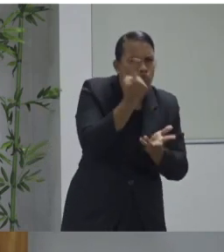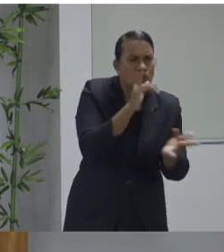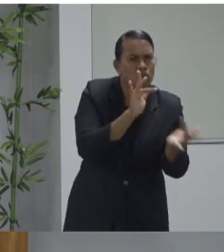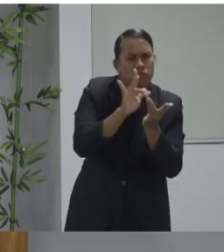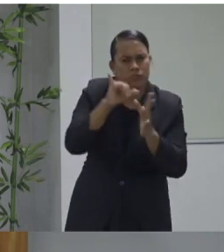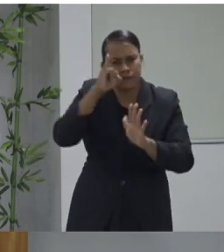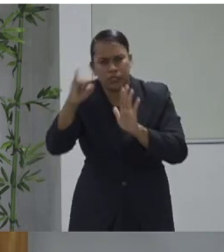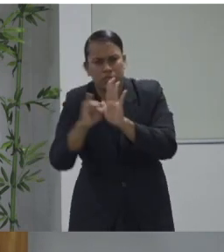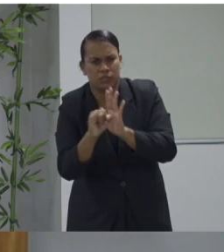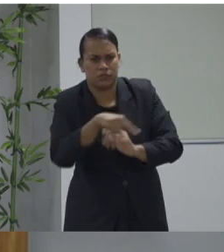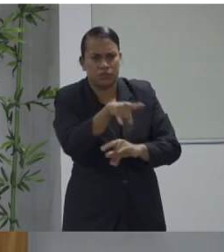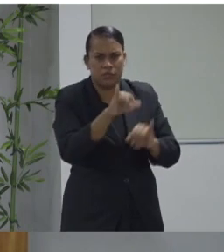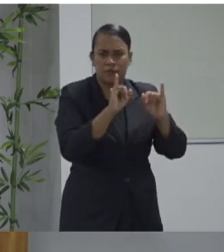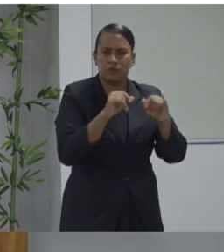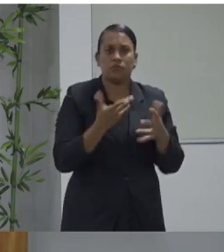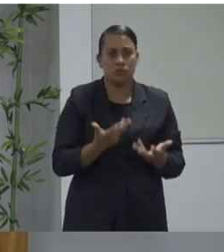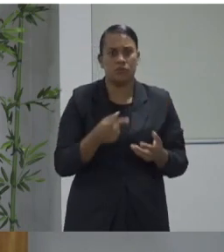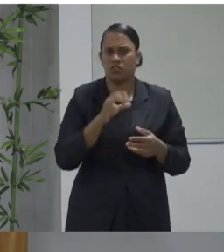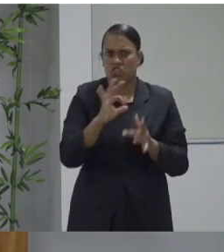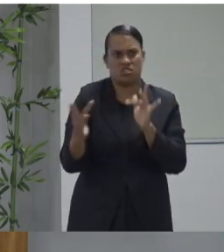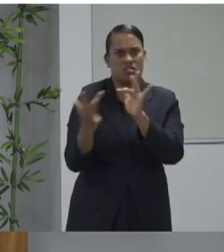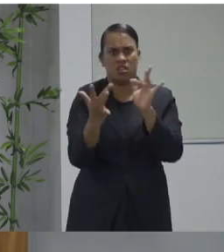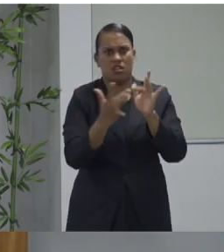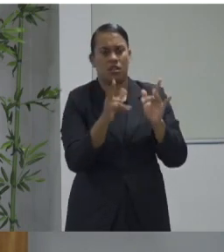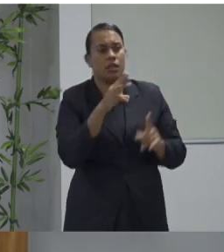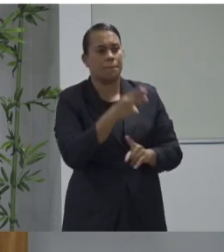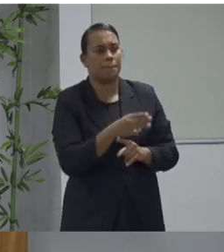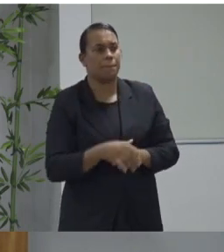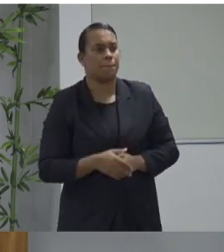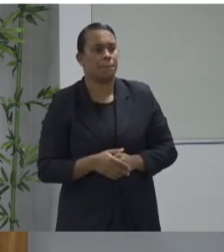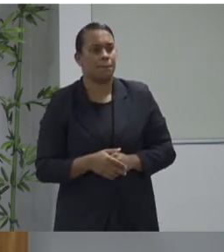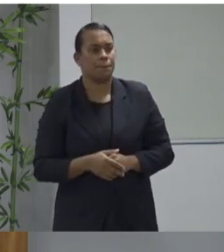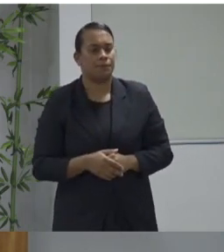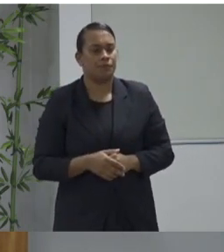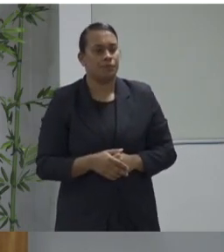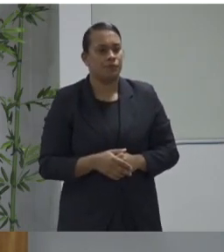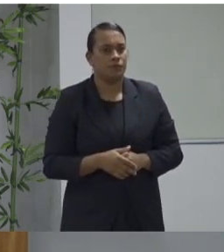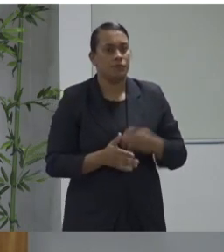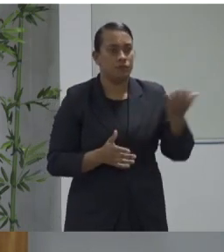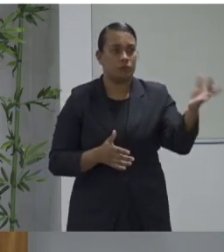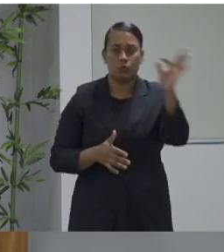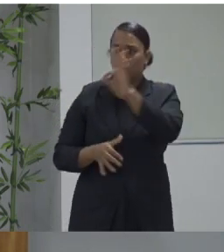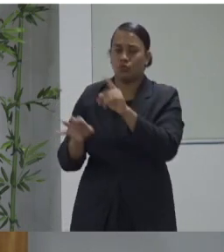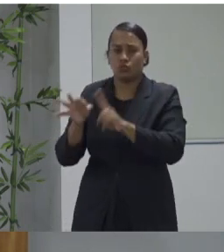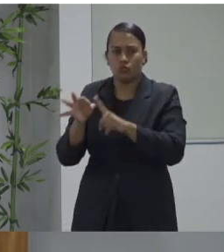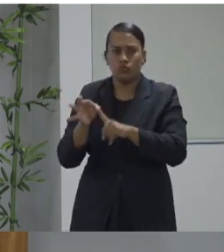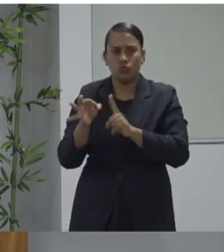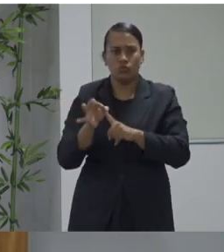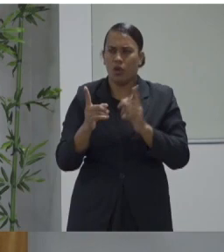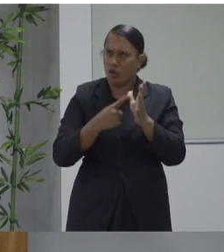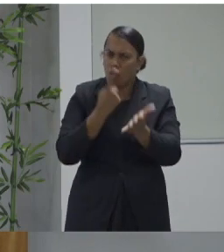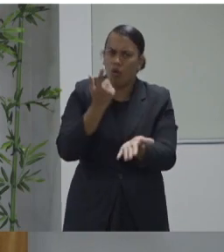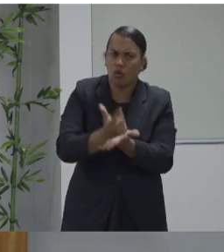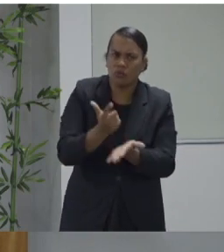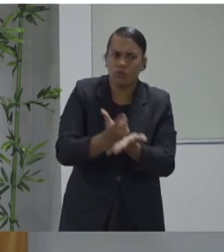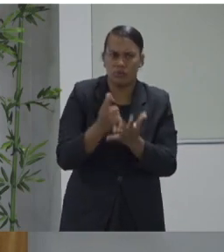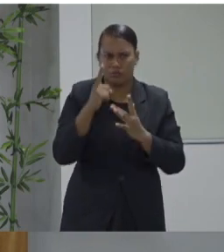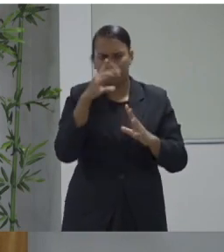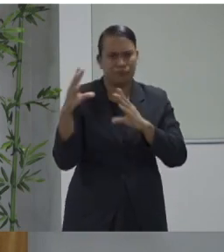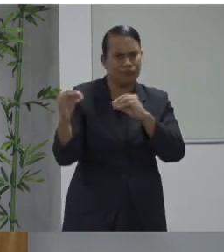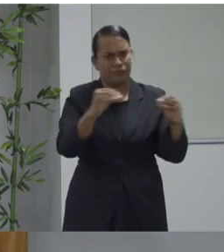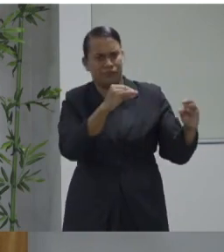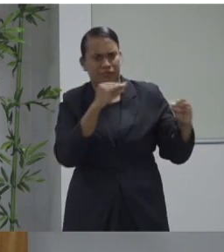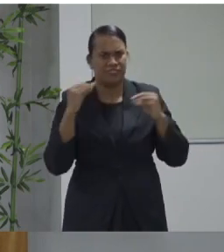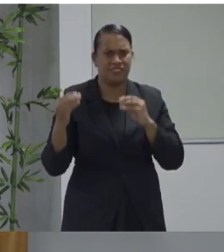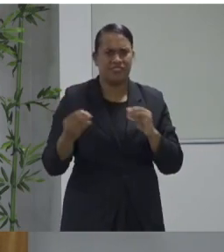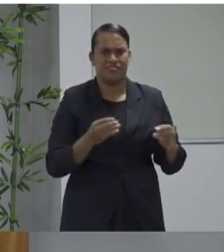have been in close contact with him. Minister, there's a lot of literature on this, so it's, as I'm sure you can understand, it's fueling a lot